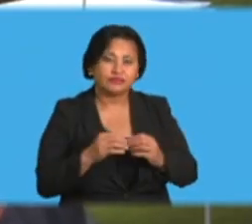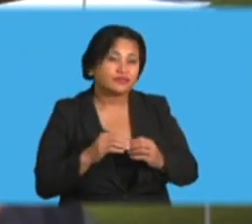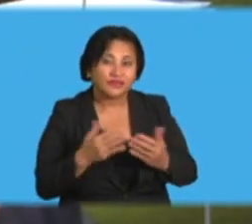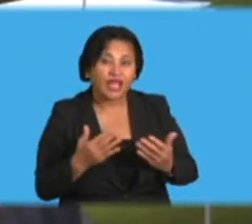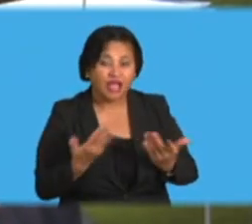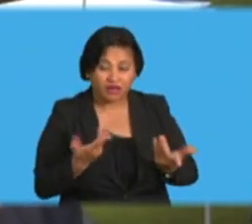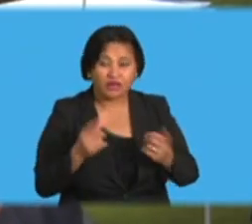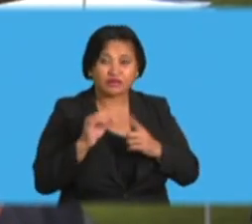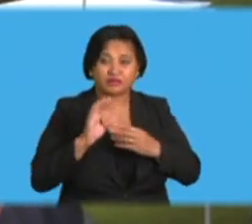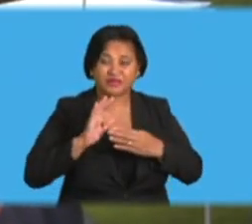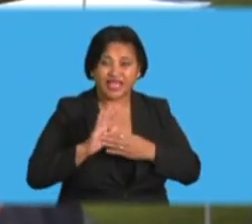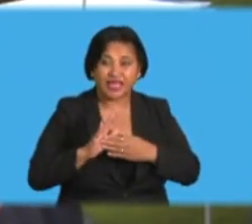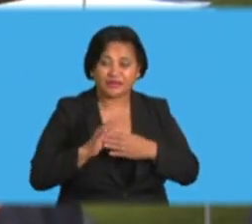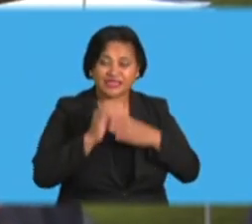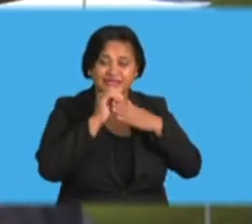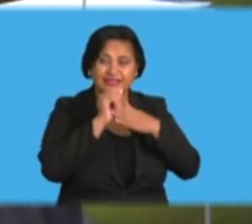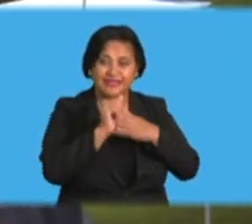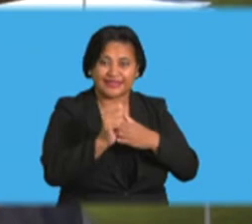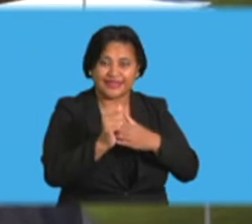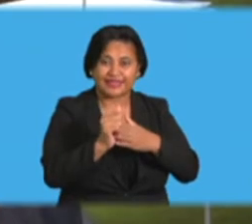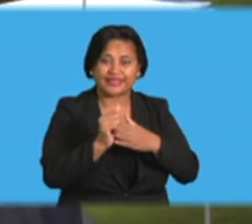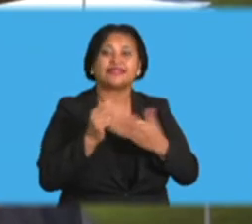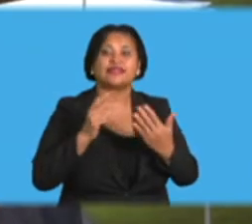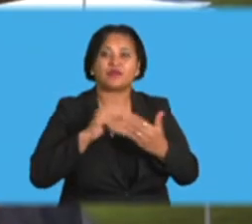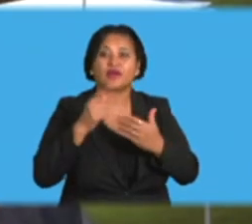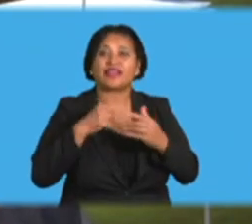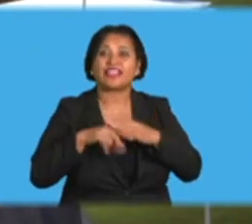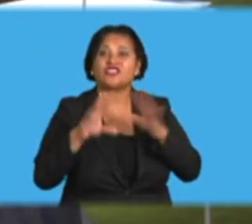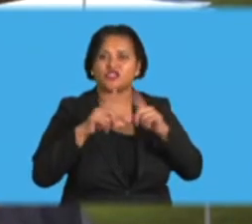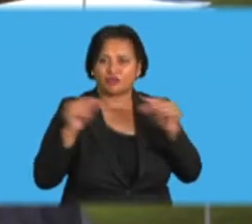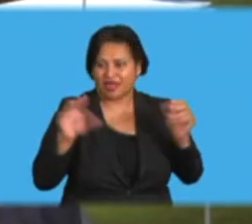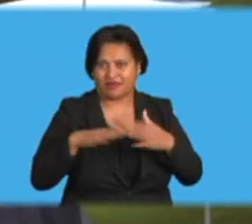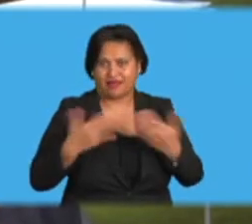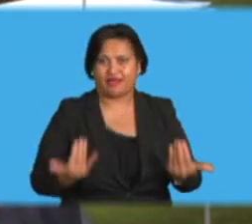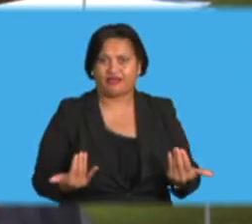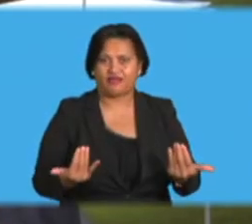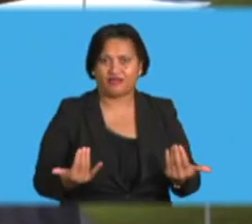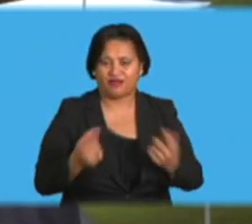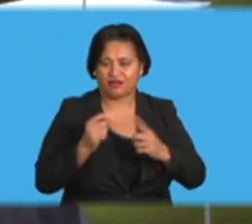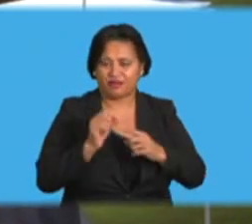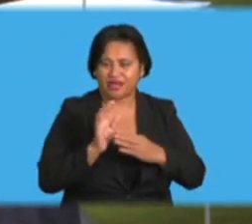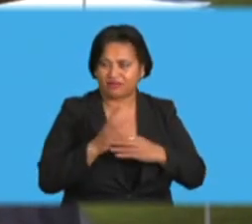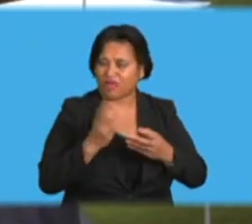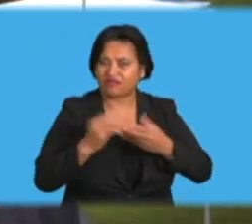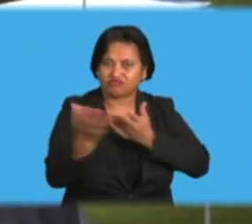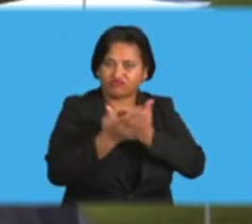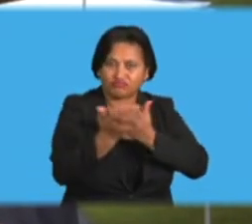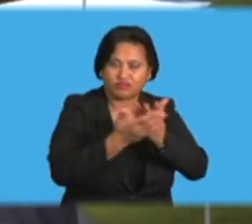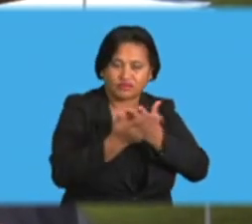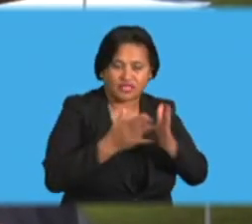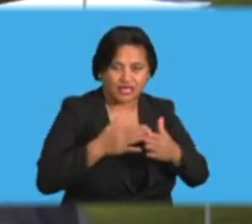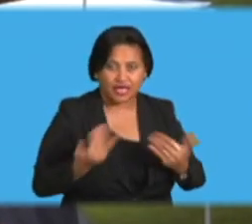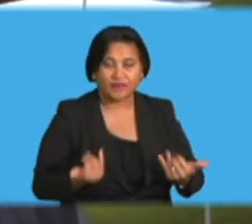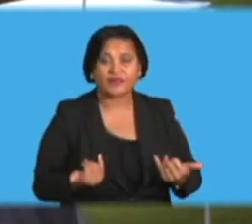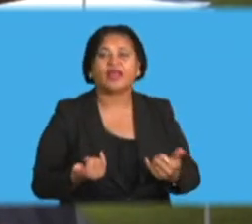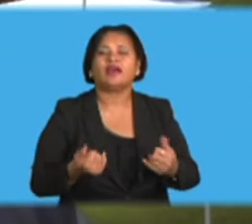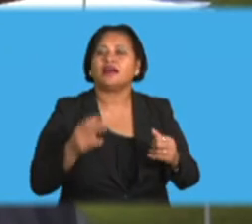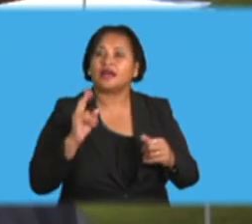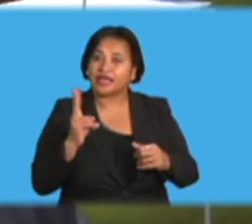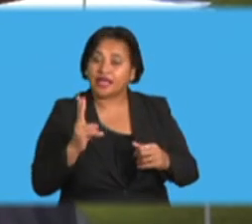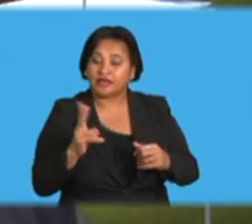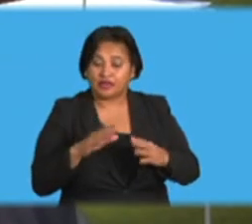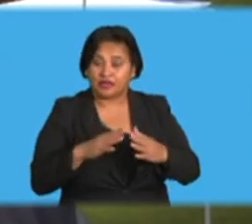Prime Minister is leading the charge for that in Japan as we speak, Madam Speaker. We again, as highlighted in Parliament earlier on, we are